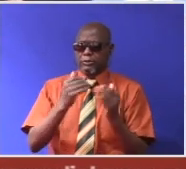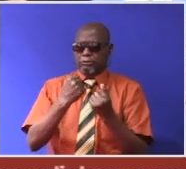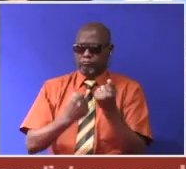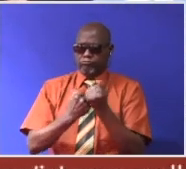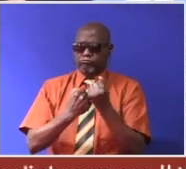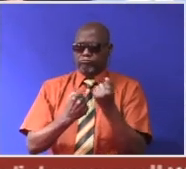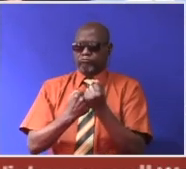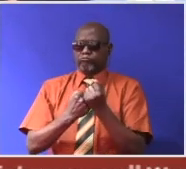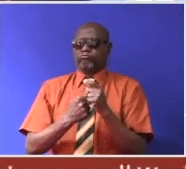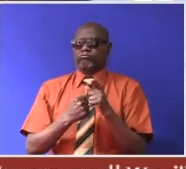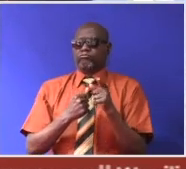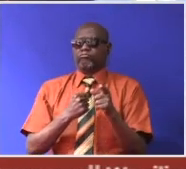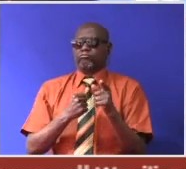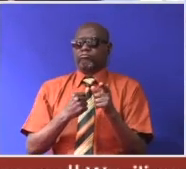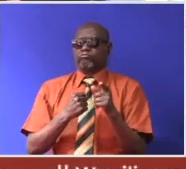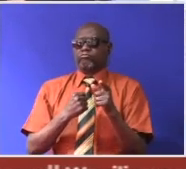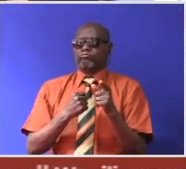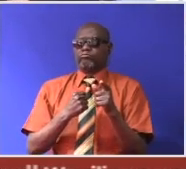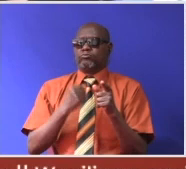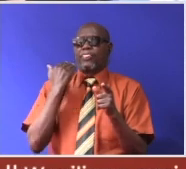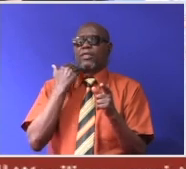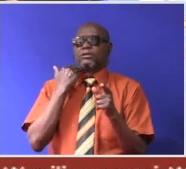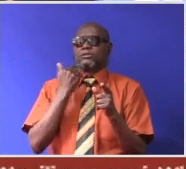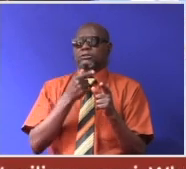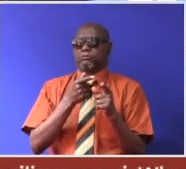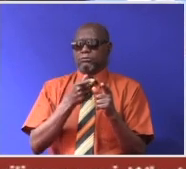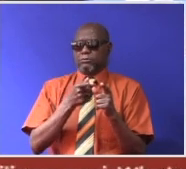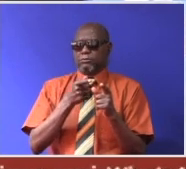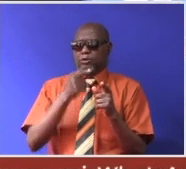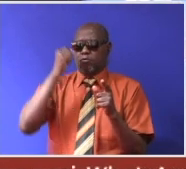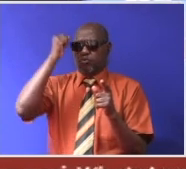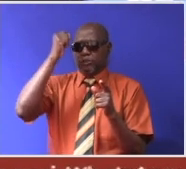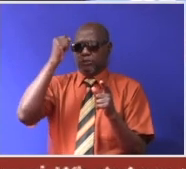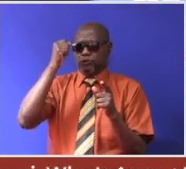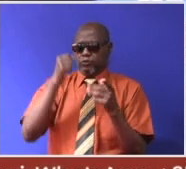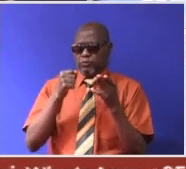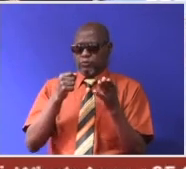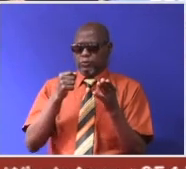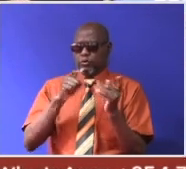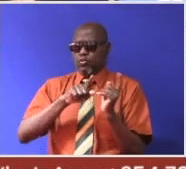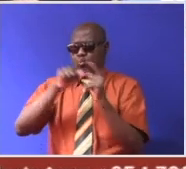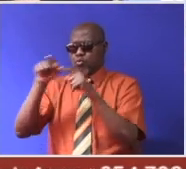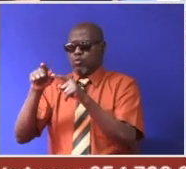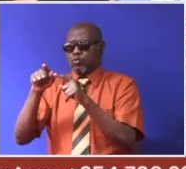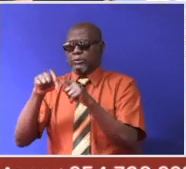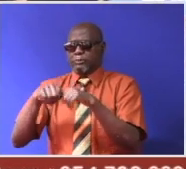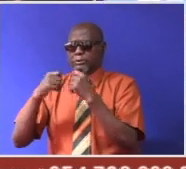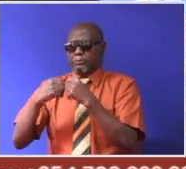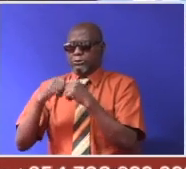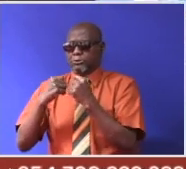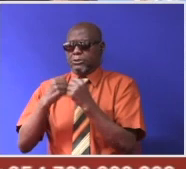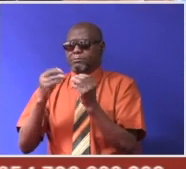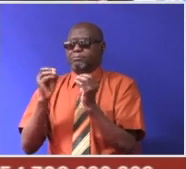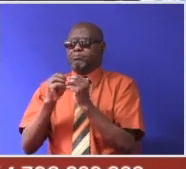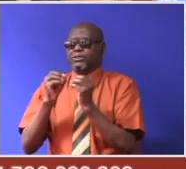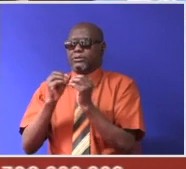abet goons and political thugs who go to disrupt meetings organized